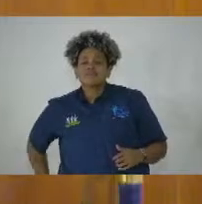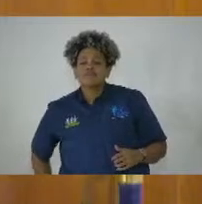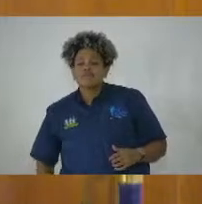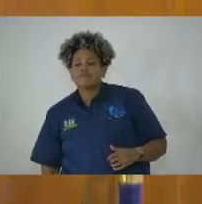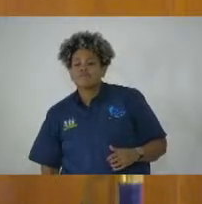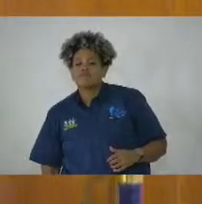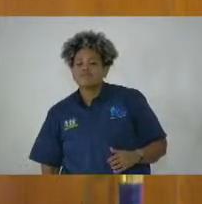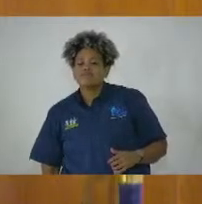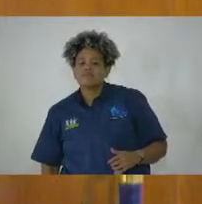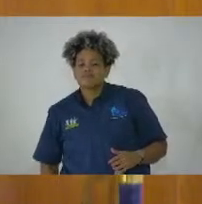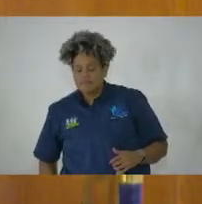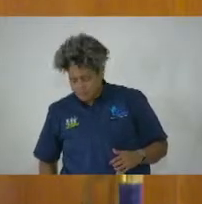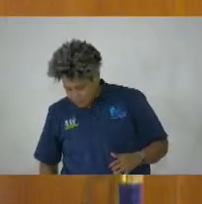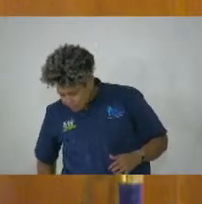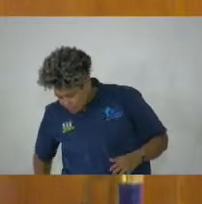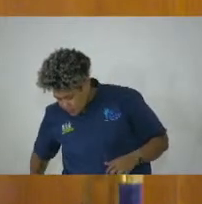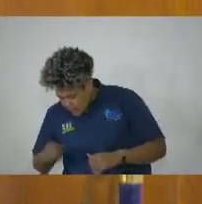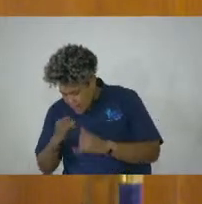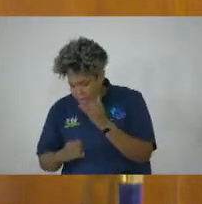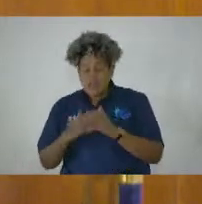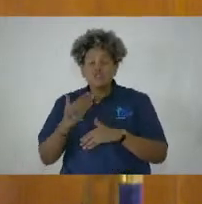process. The